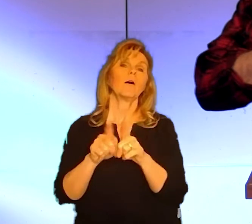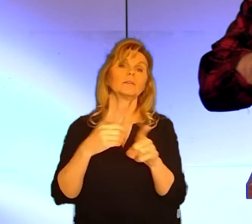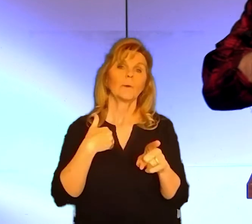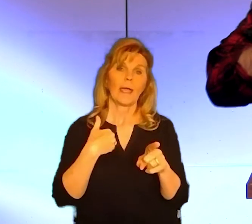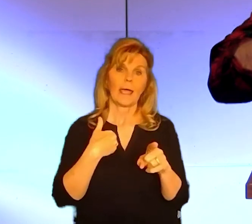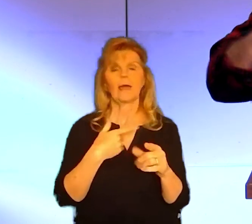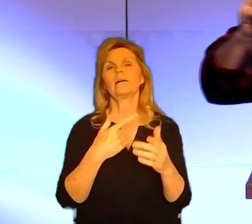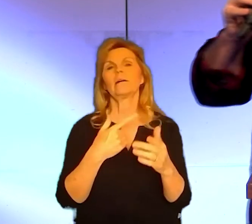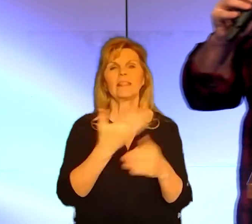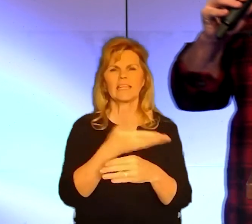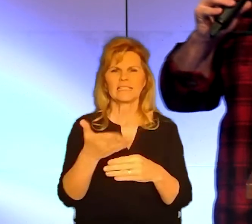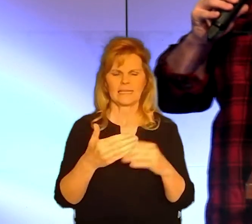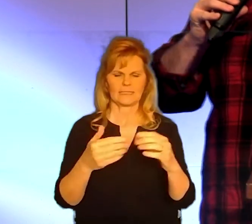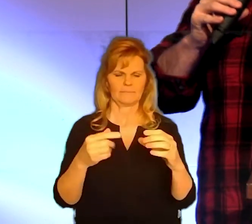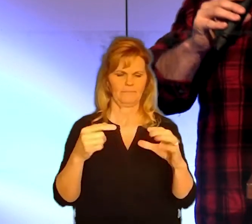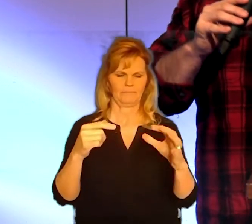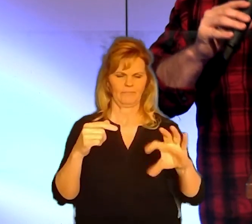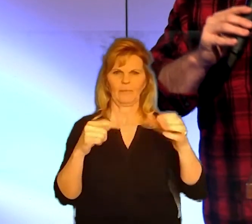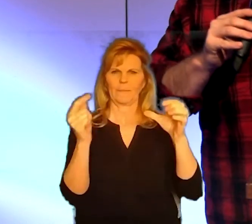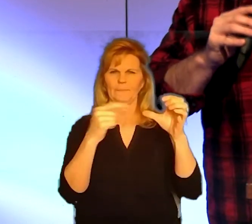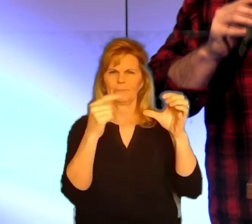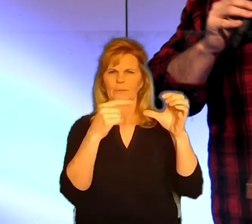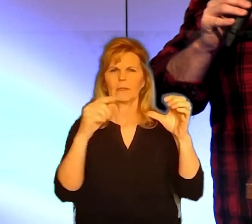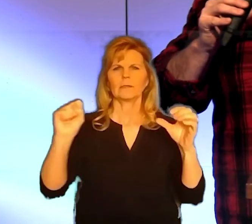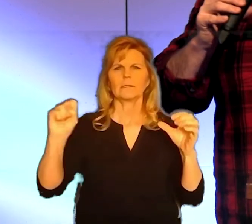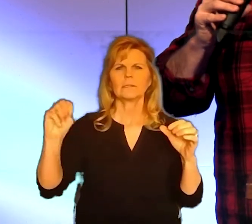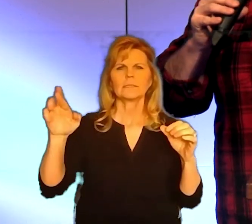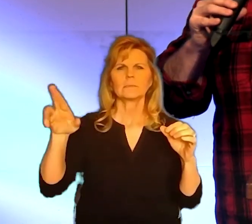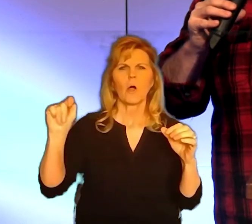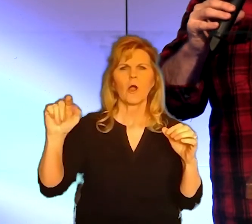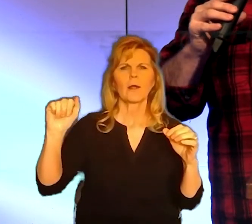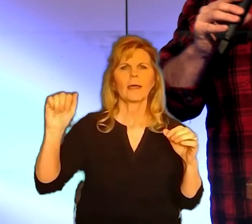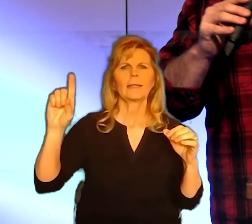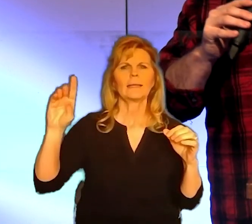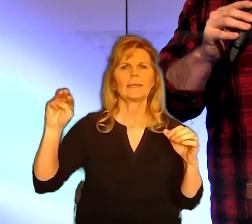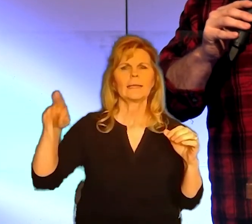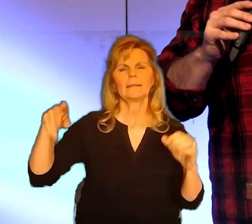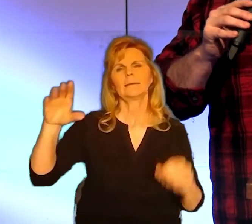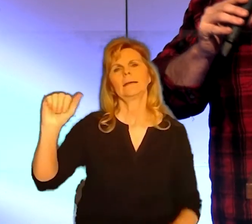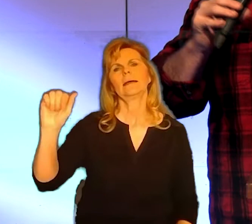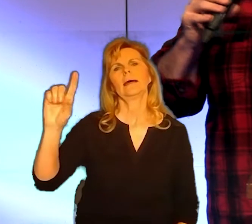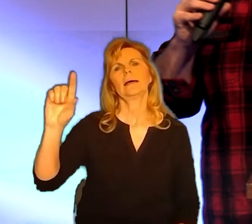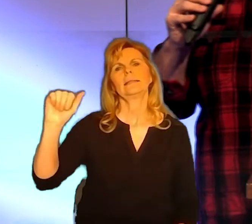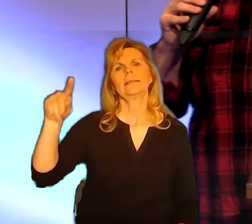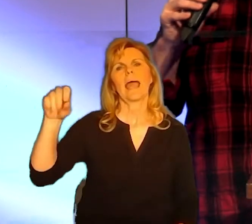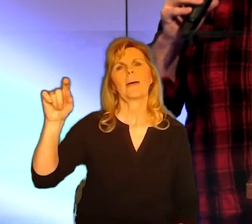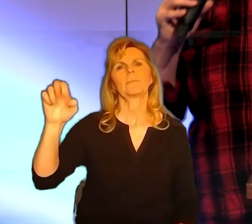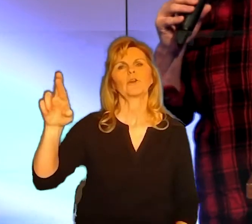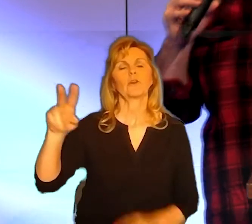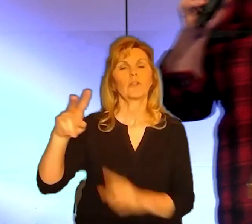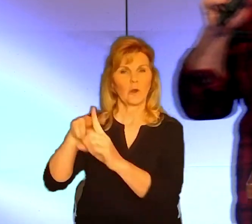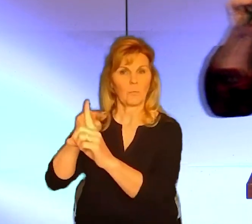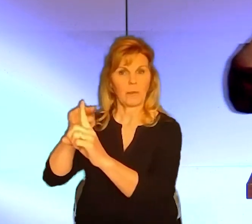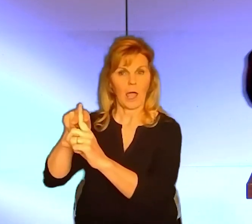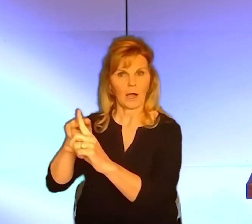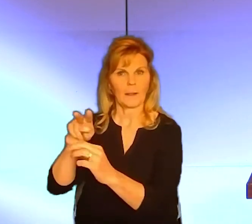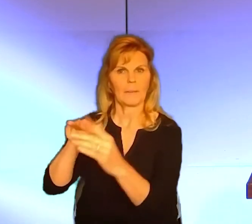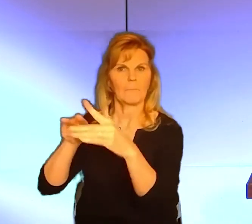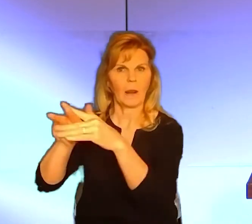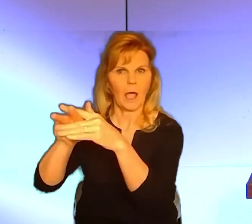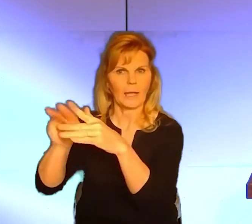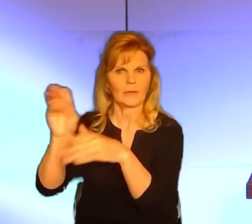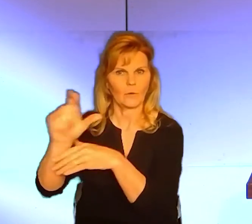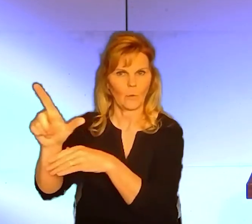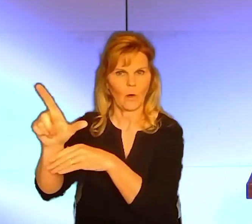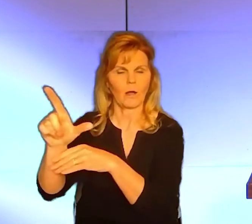these things. This is a smart adapter, like a power adapter, just on Amazon. Like if you